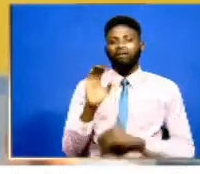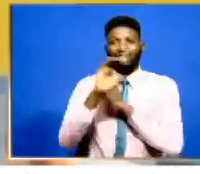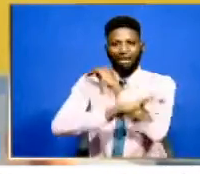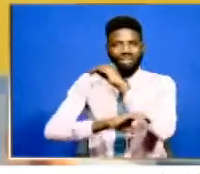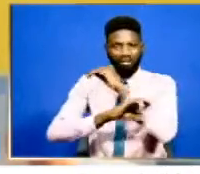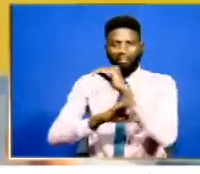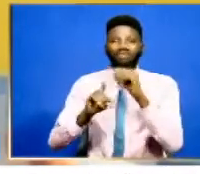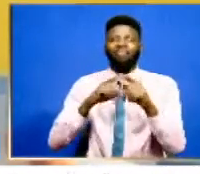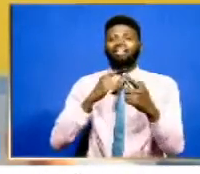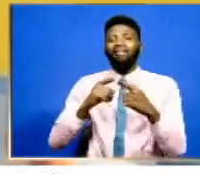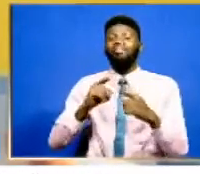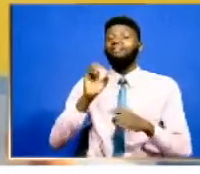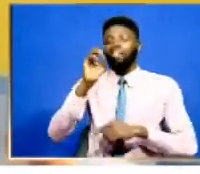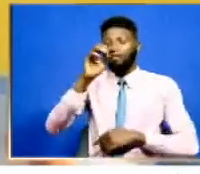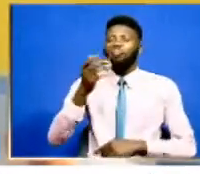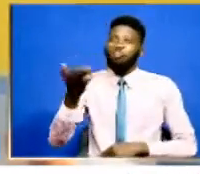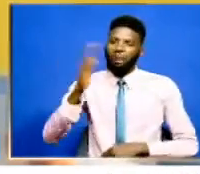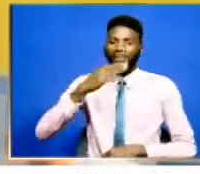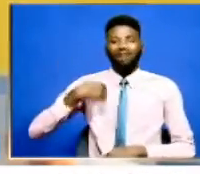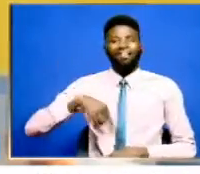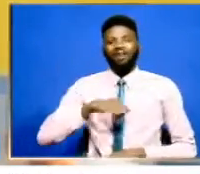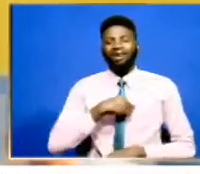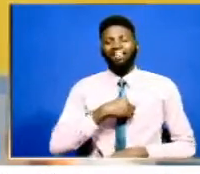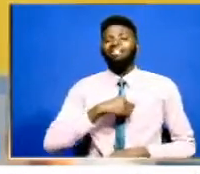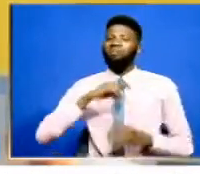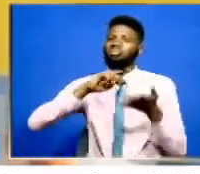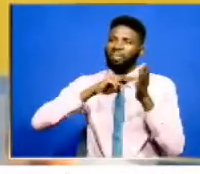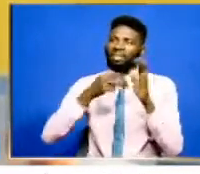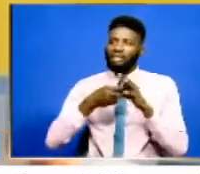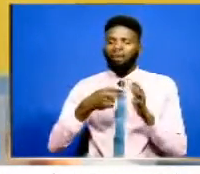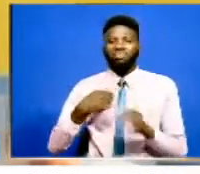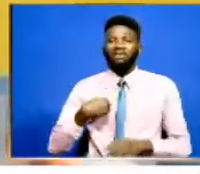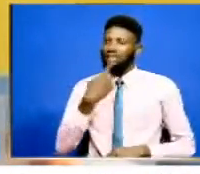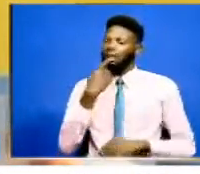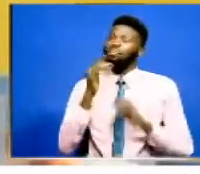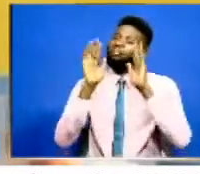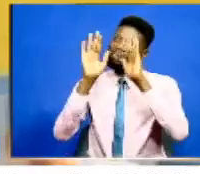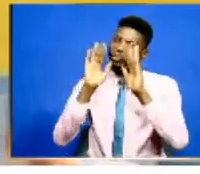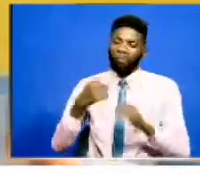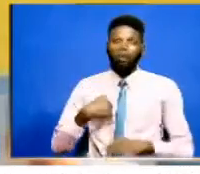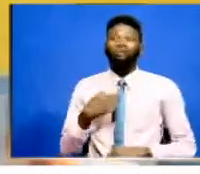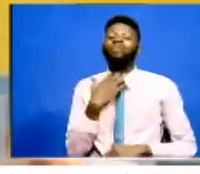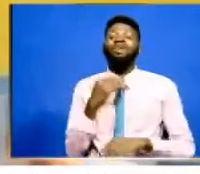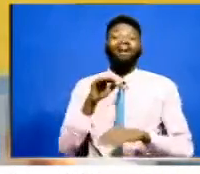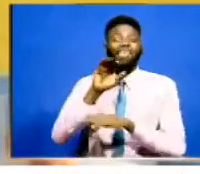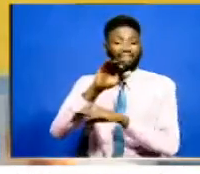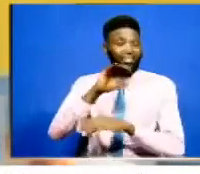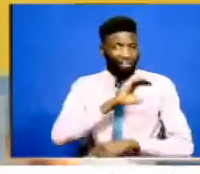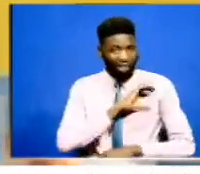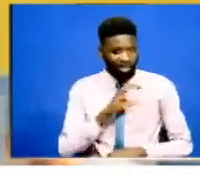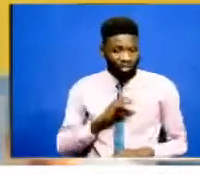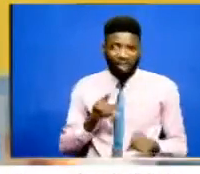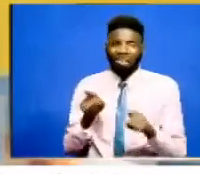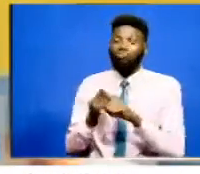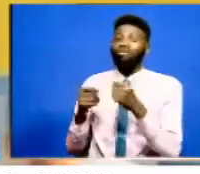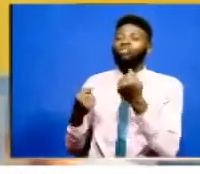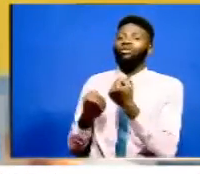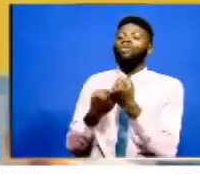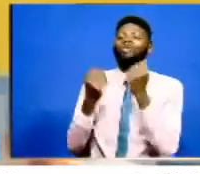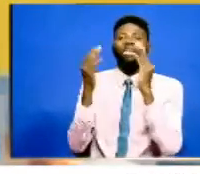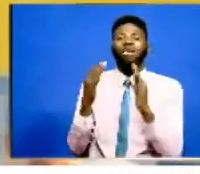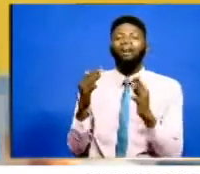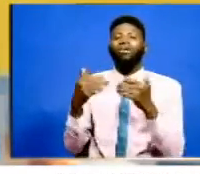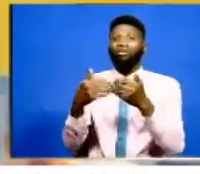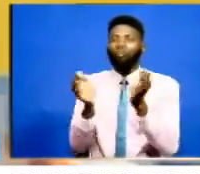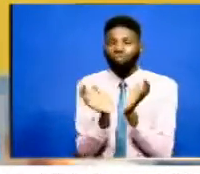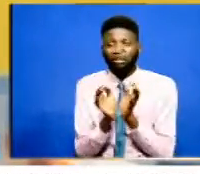us. So it's absolutely critical. And I want to challenge the council, I want to challenge the donor community, I want to challenge the World